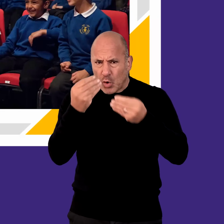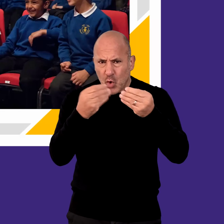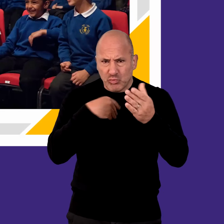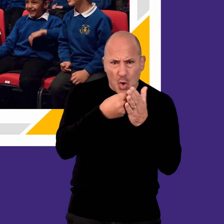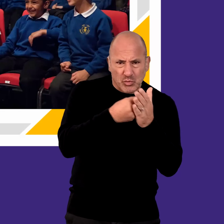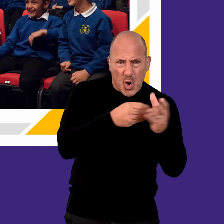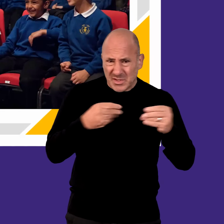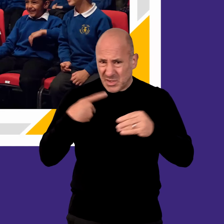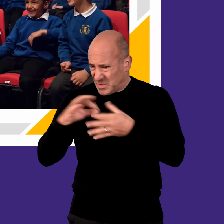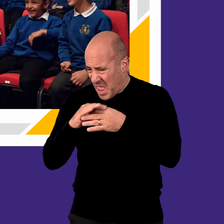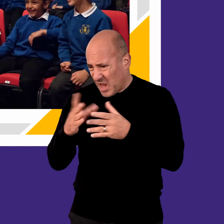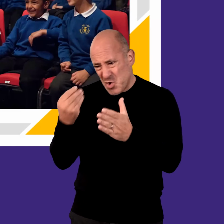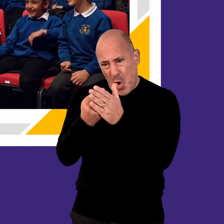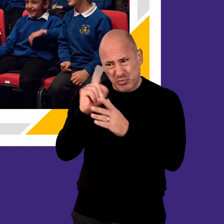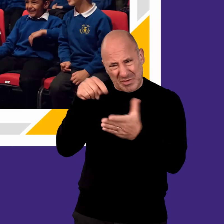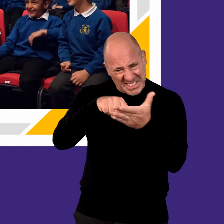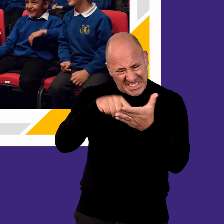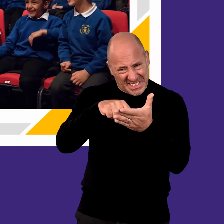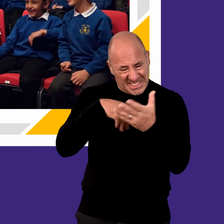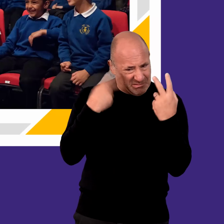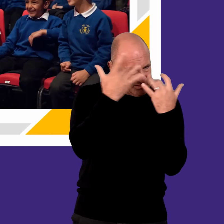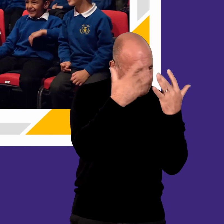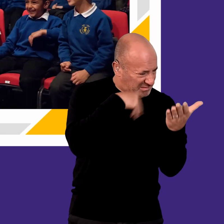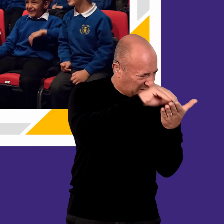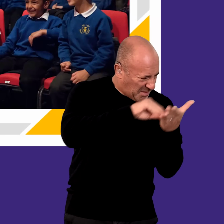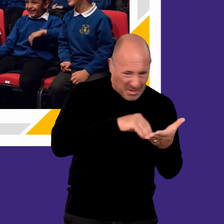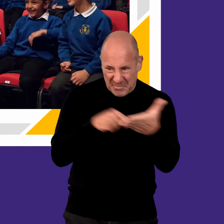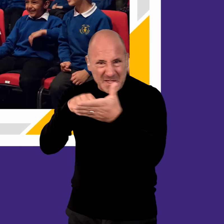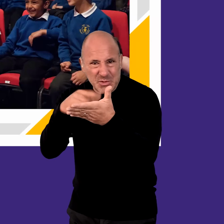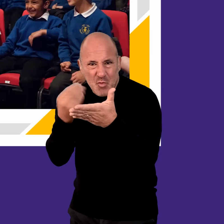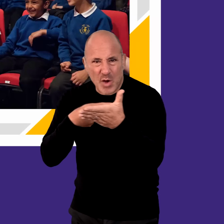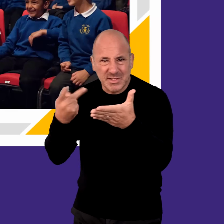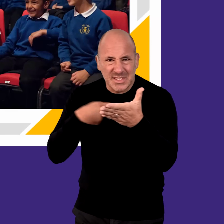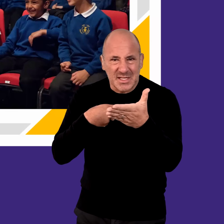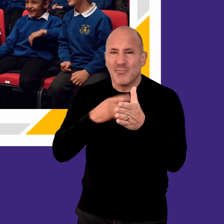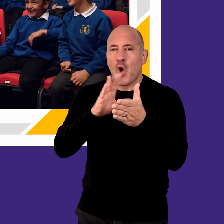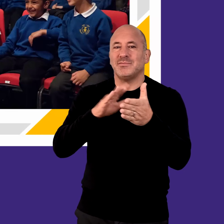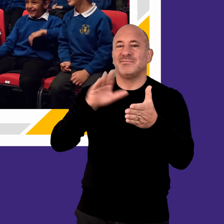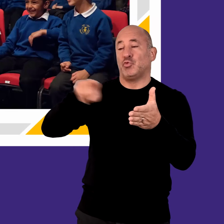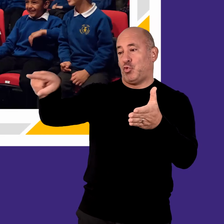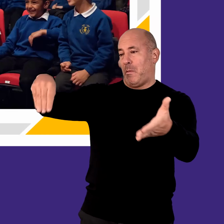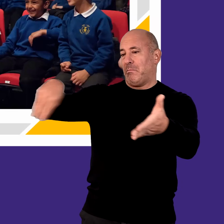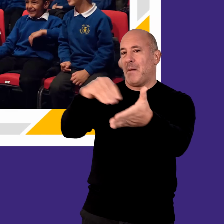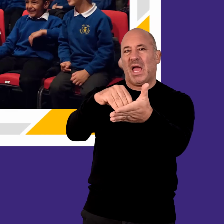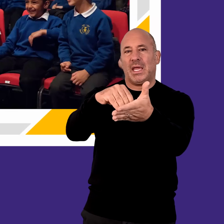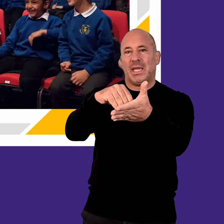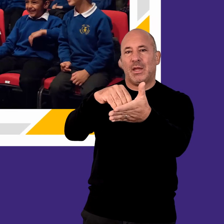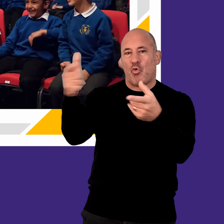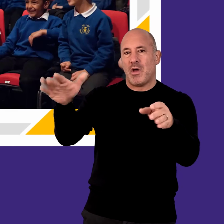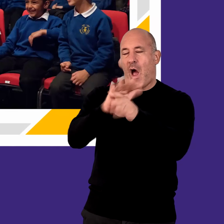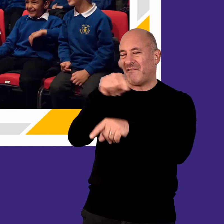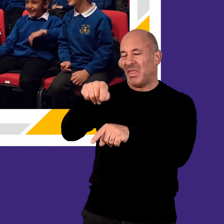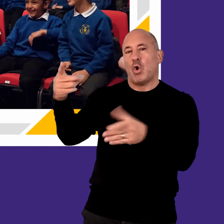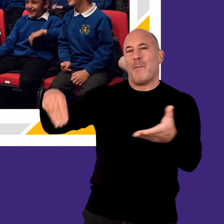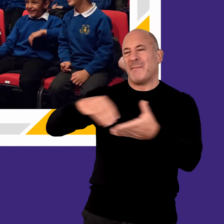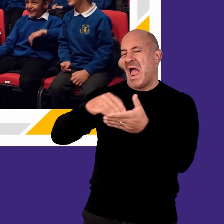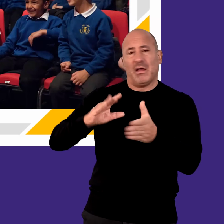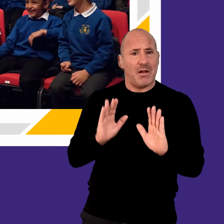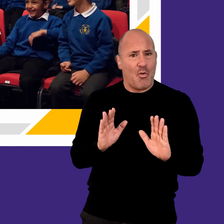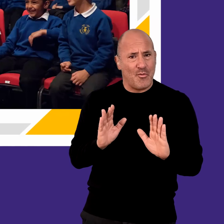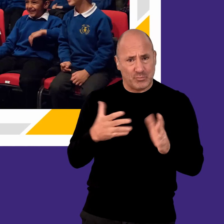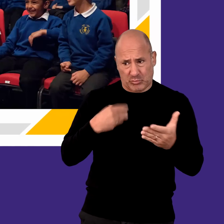then cost them up, and then take those costs back and say, if we want to do this together, this is what it's going to cost. Not